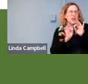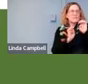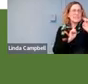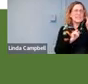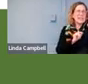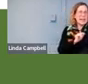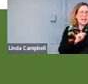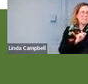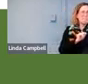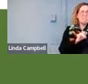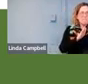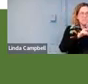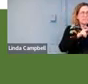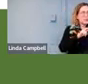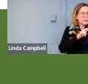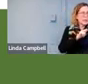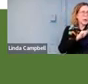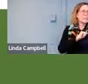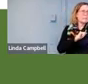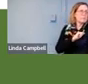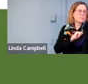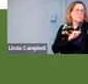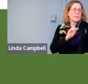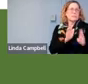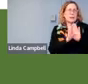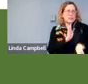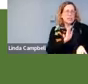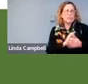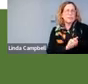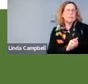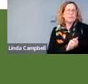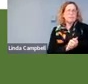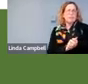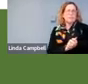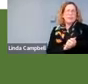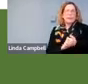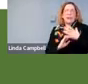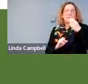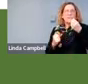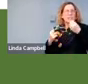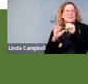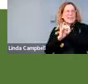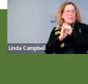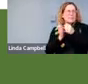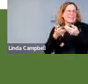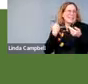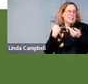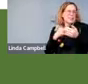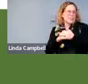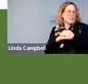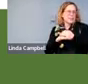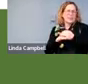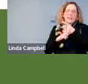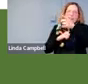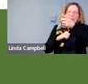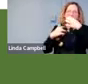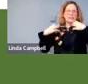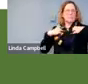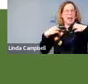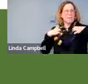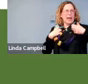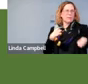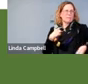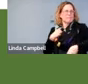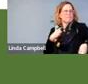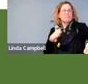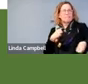And the good news is that the cost of eDNA is decreasing. It is becoming cheaper. The field sampling is becoming easier.